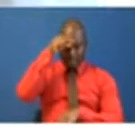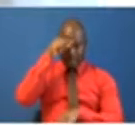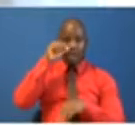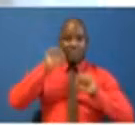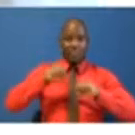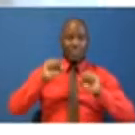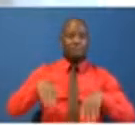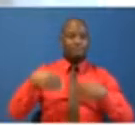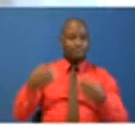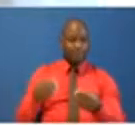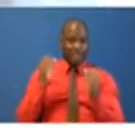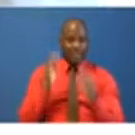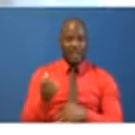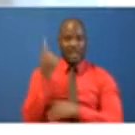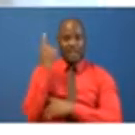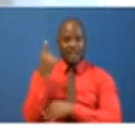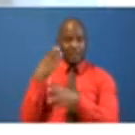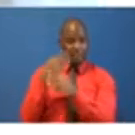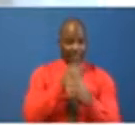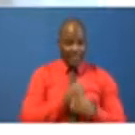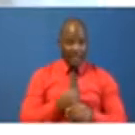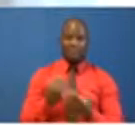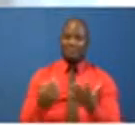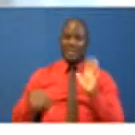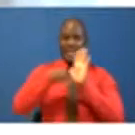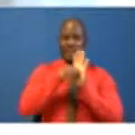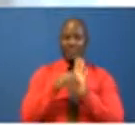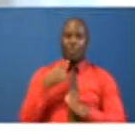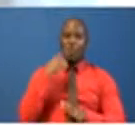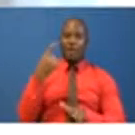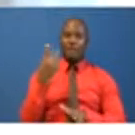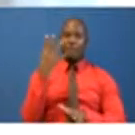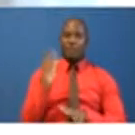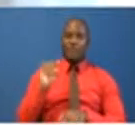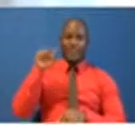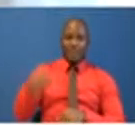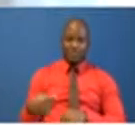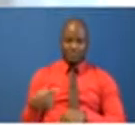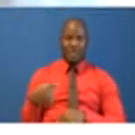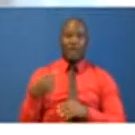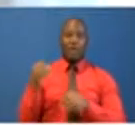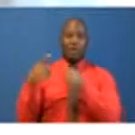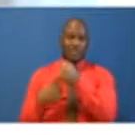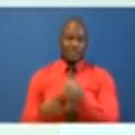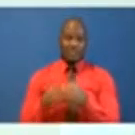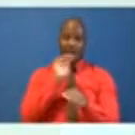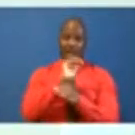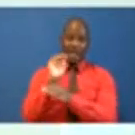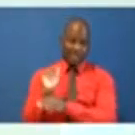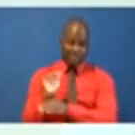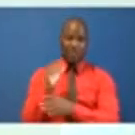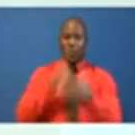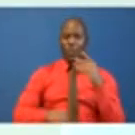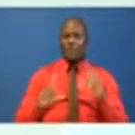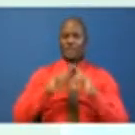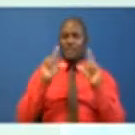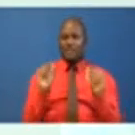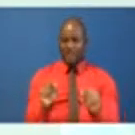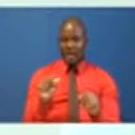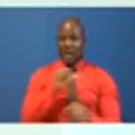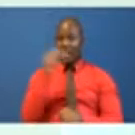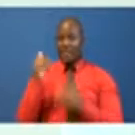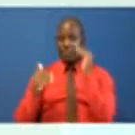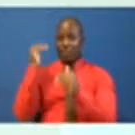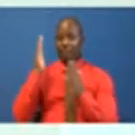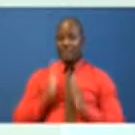been able to deliver if you understand maths about negative 140 thousand houses okay and we do understand math and i have another